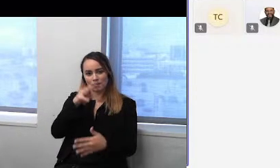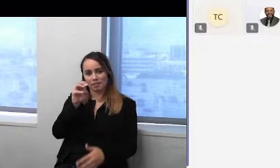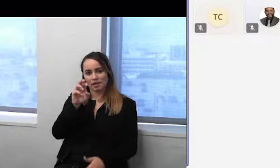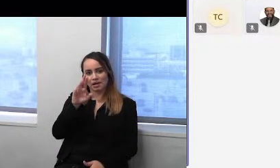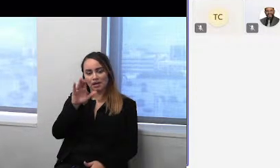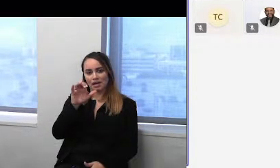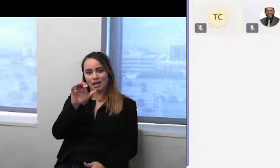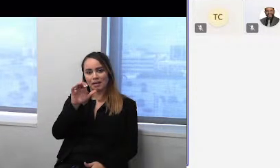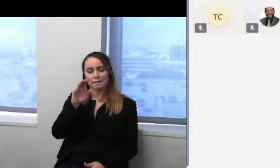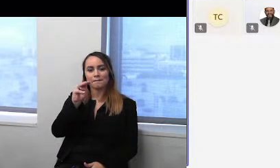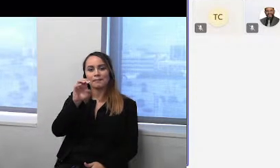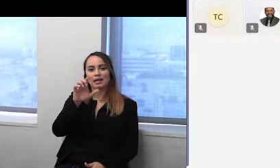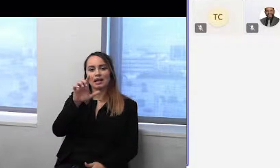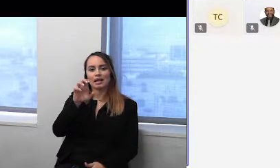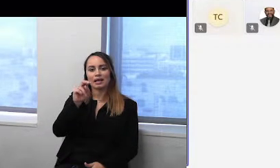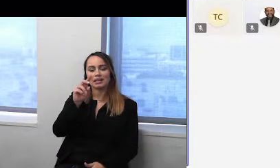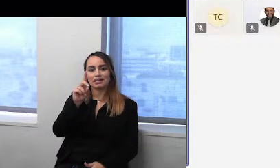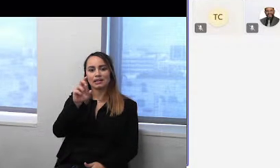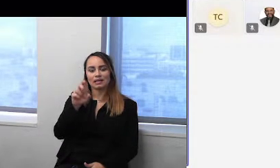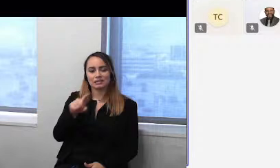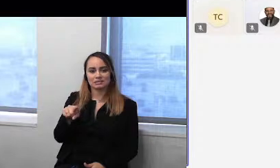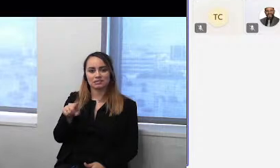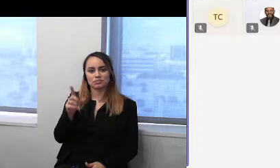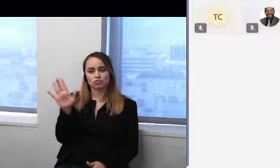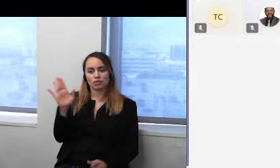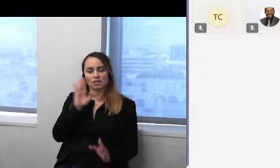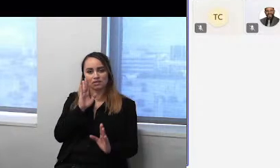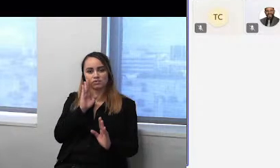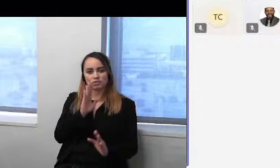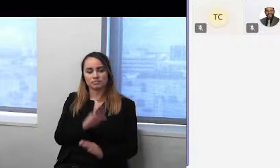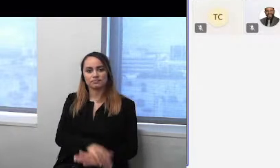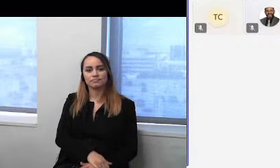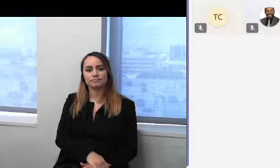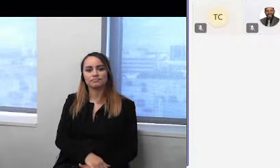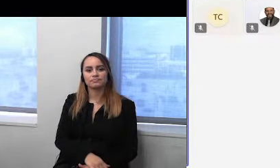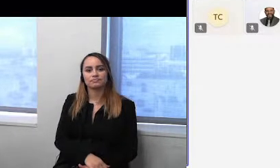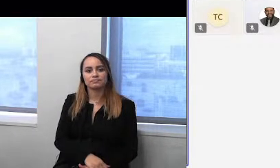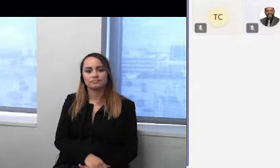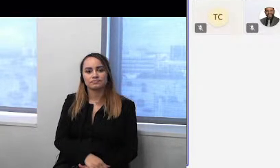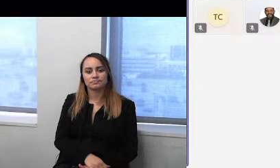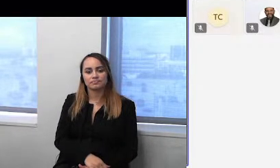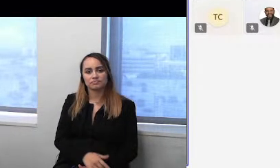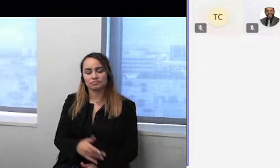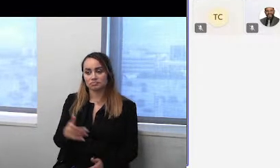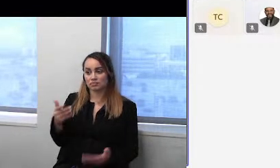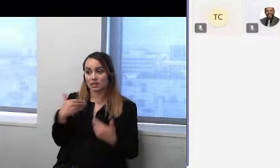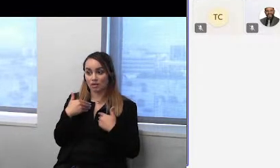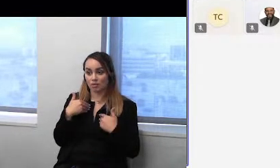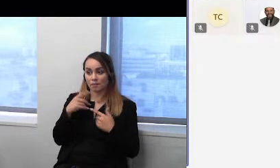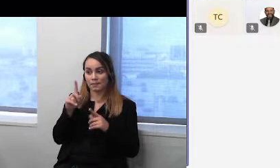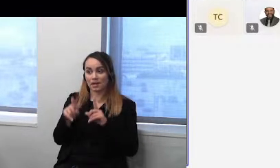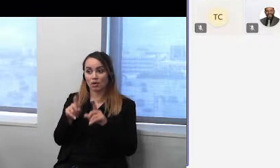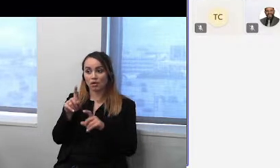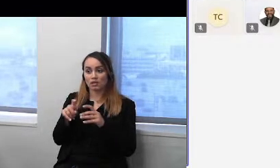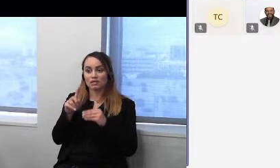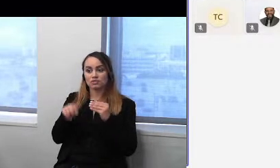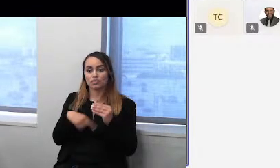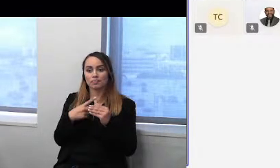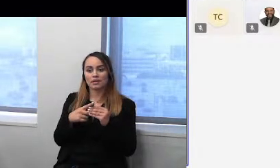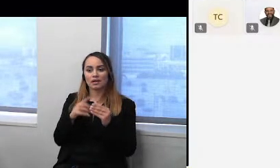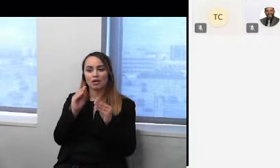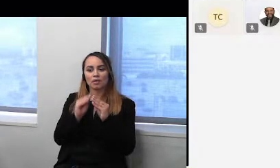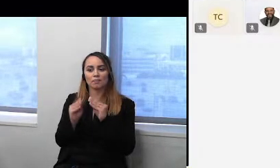Hempling, this is Commissioner Ramos. I have a couple questions regarding the breaker and a half configuration.